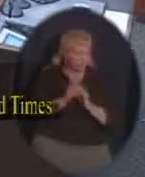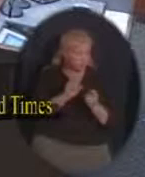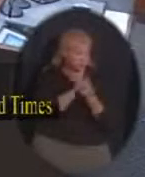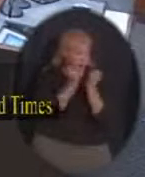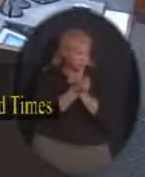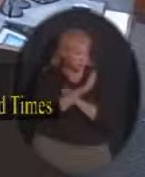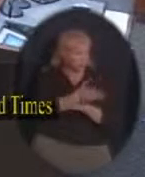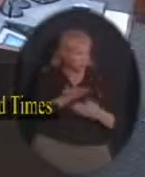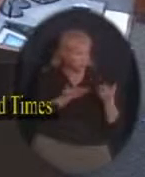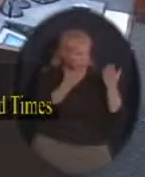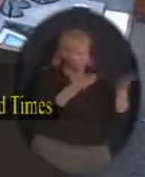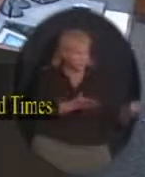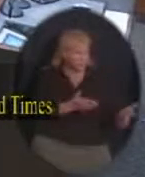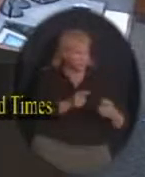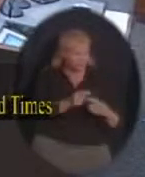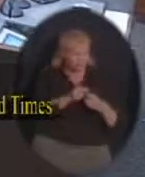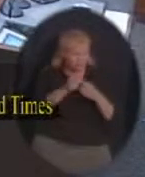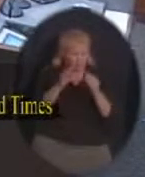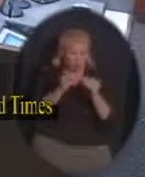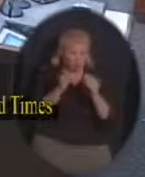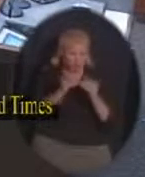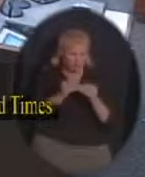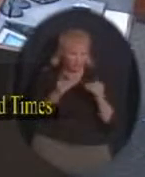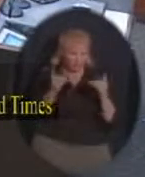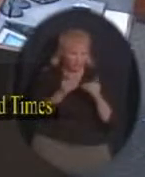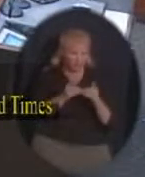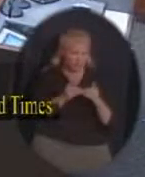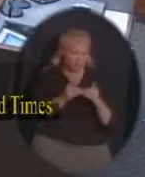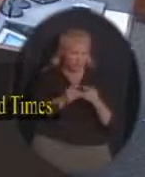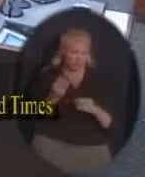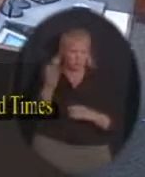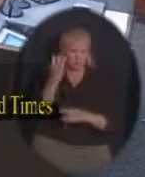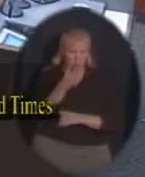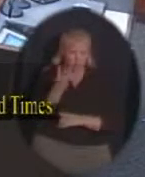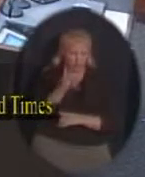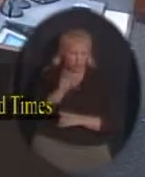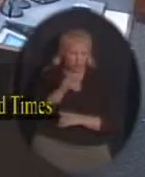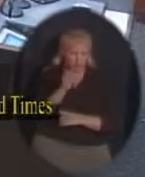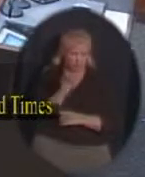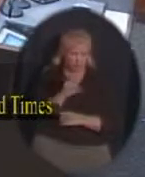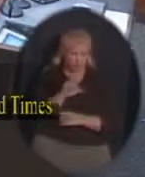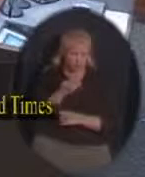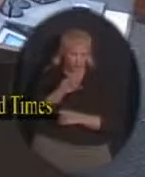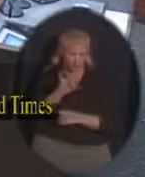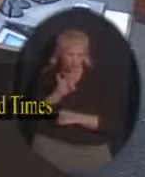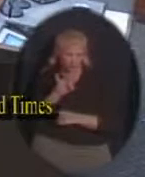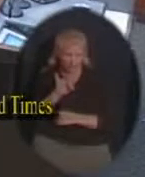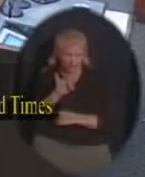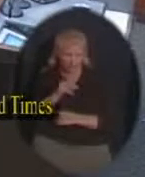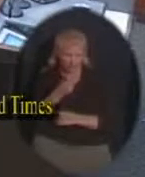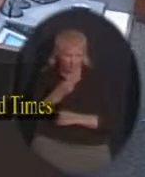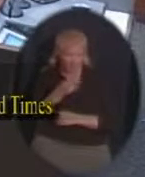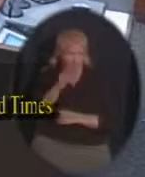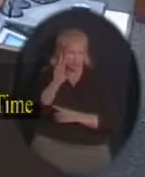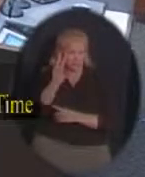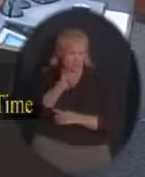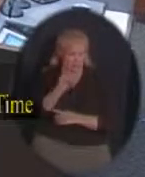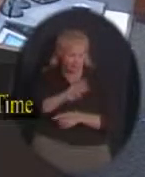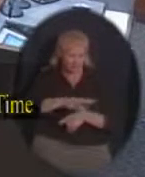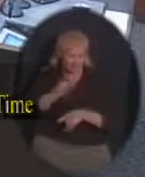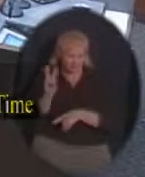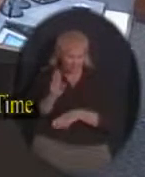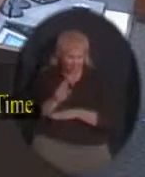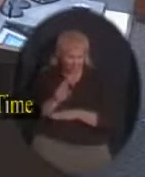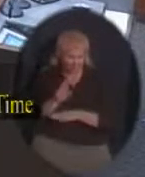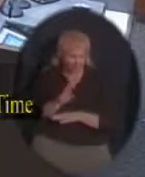special meeting date and time for end of year fiscal transactions for Wednesday, June 28th at 6 PM. Second. Okay,